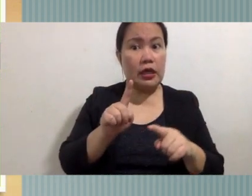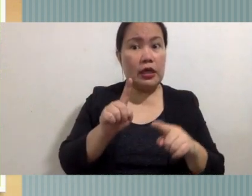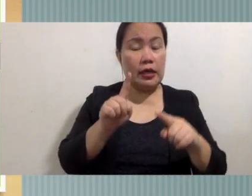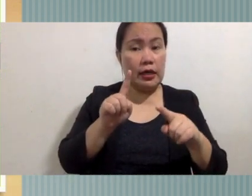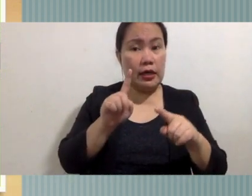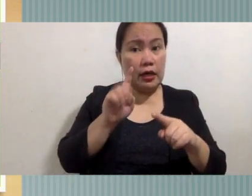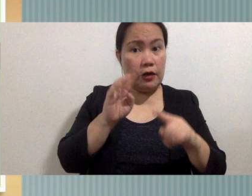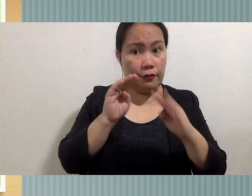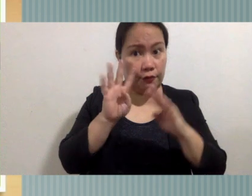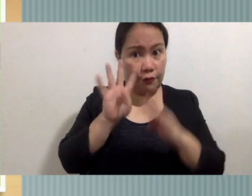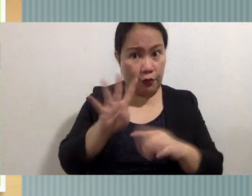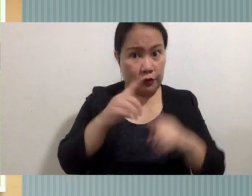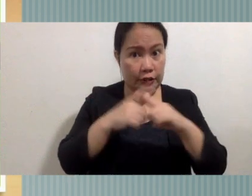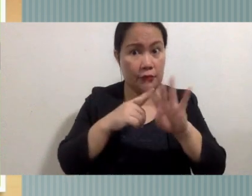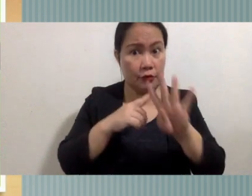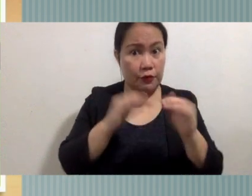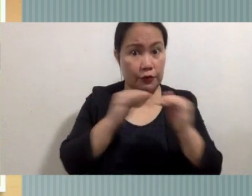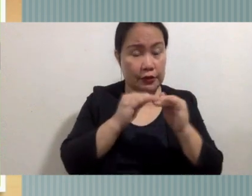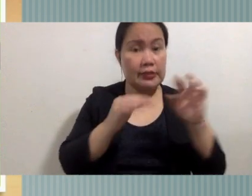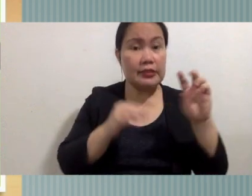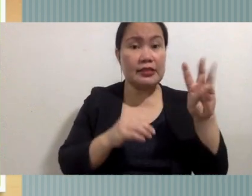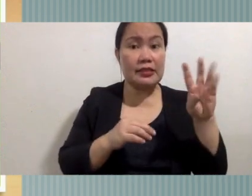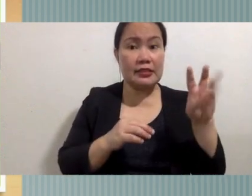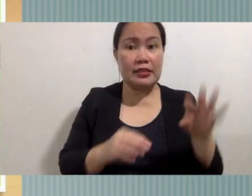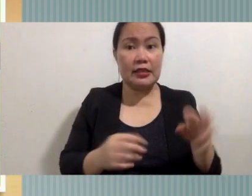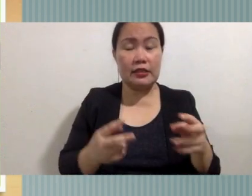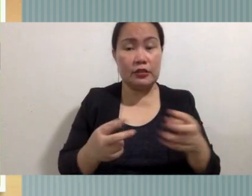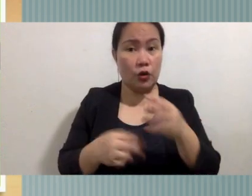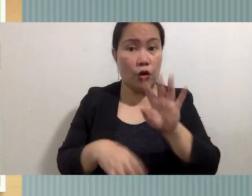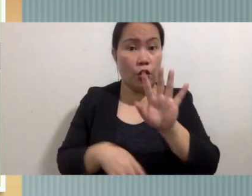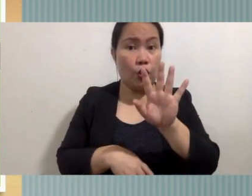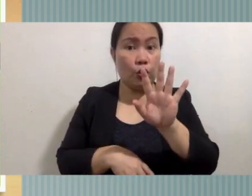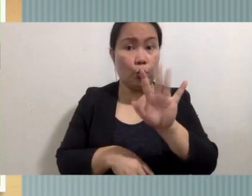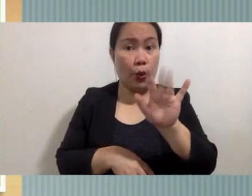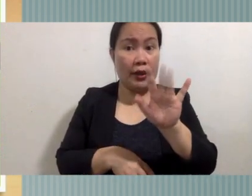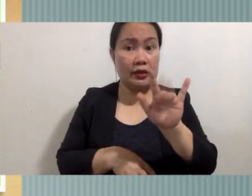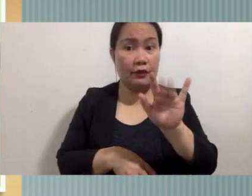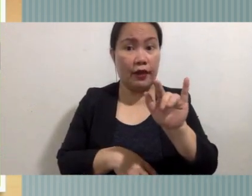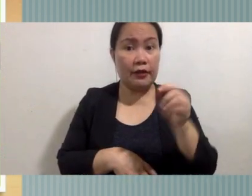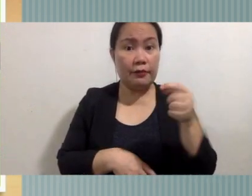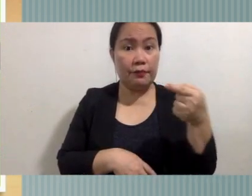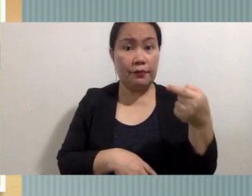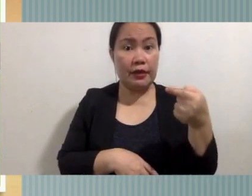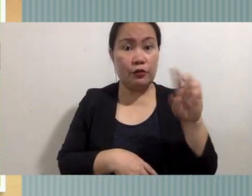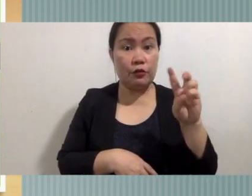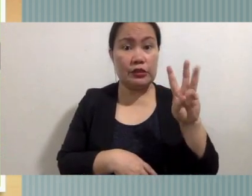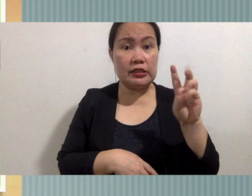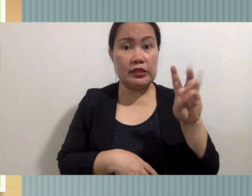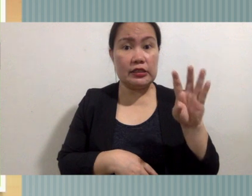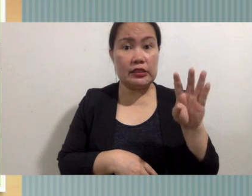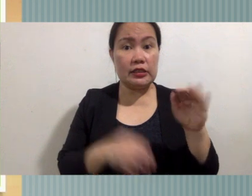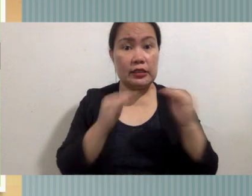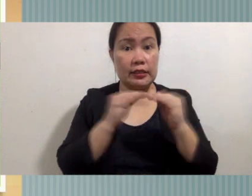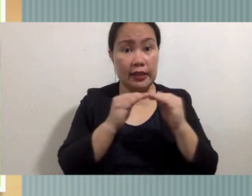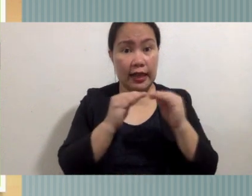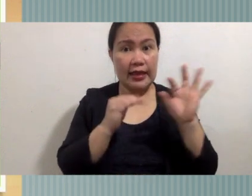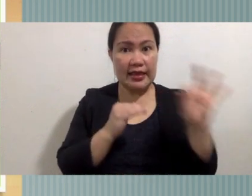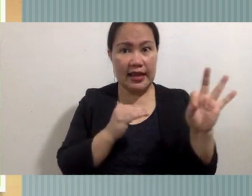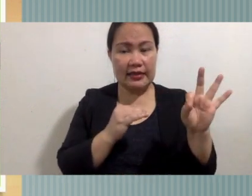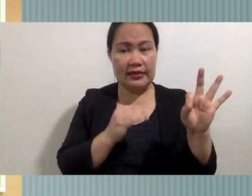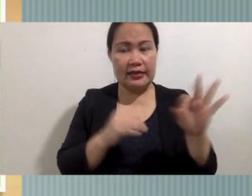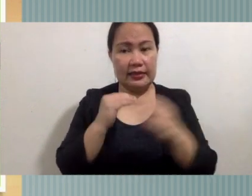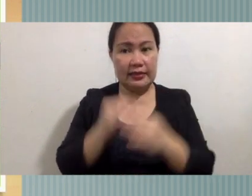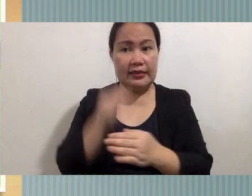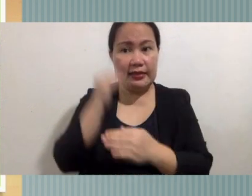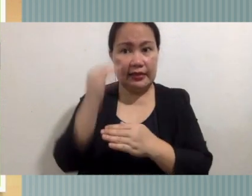that is 4, times 4, that is 16. So we have 25 minus 16, and that is